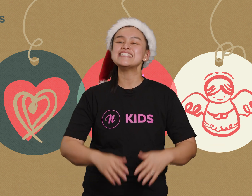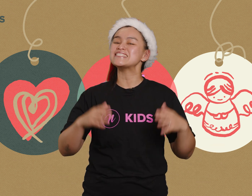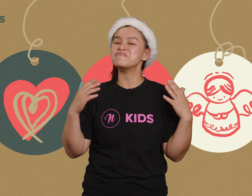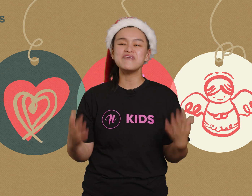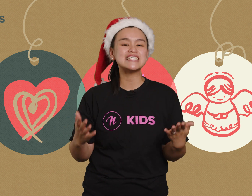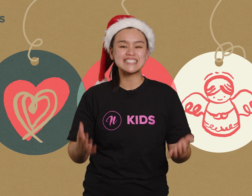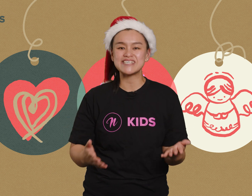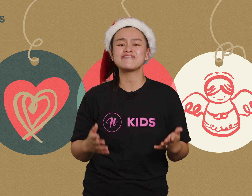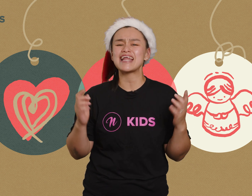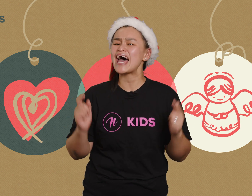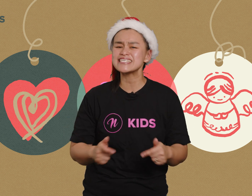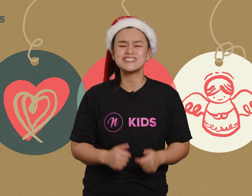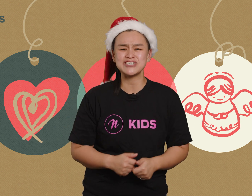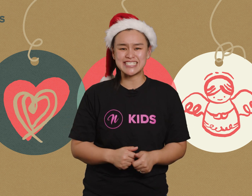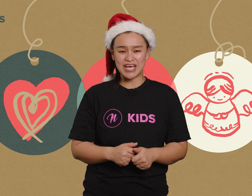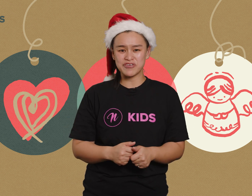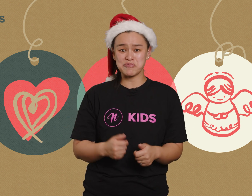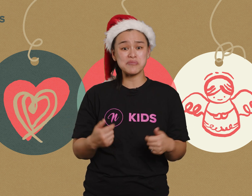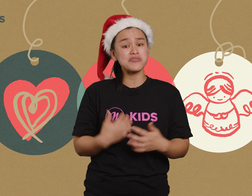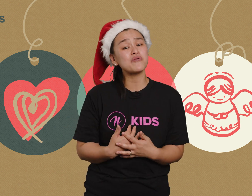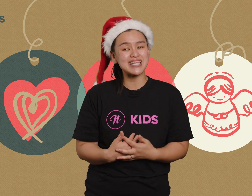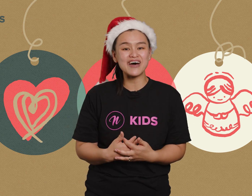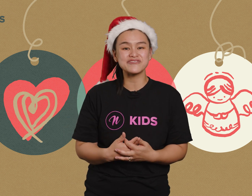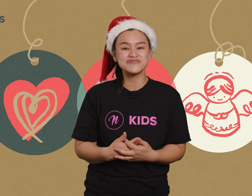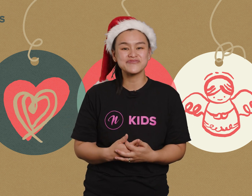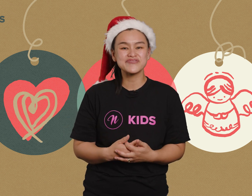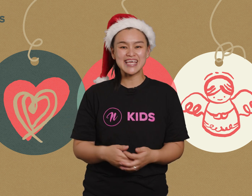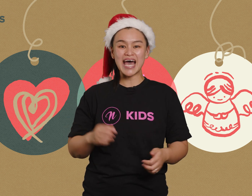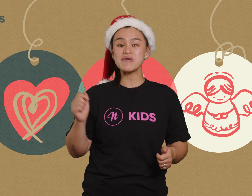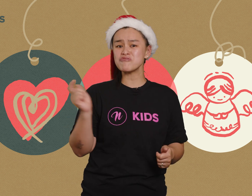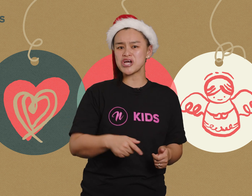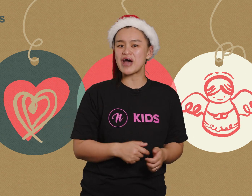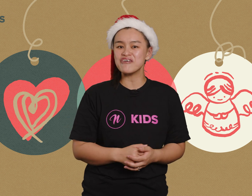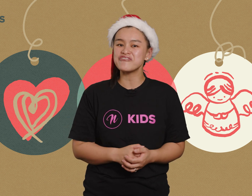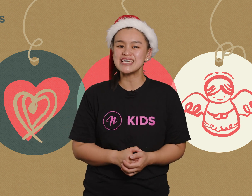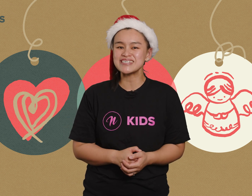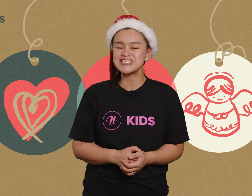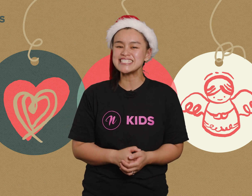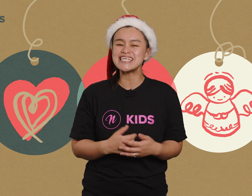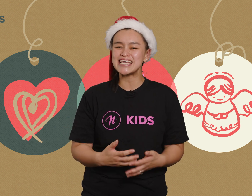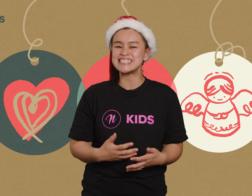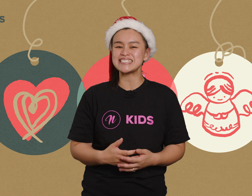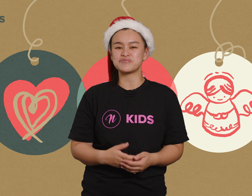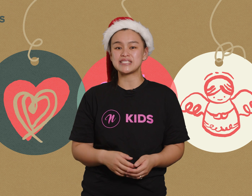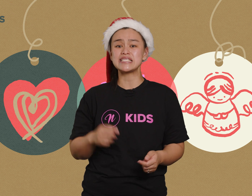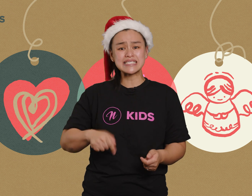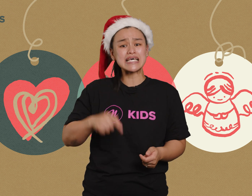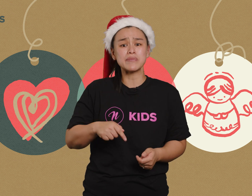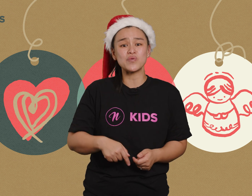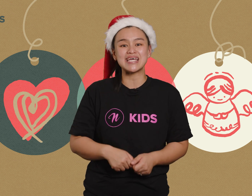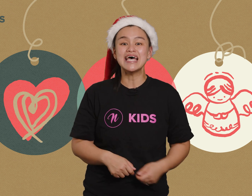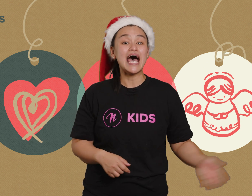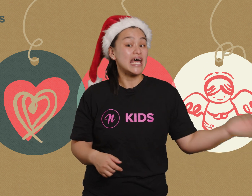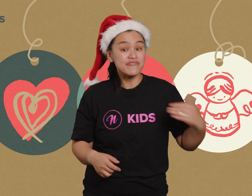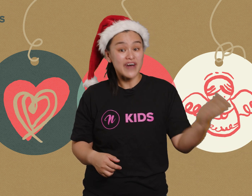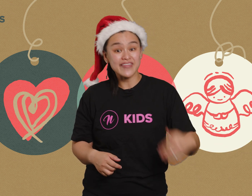and he is the best gift that has to be shared with the people that we love. How about we go out and find someone to share Jesus with this